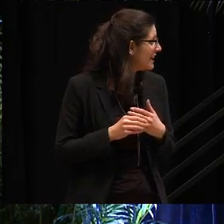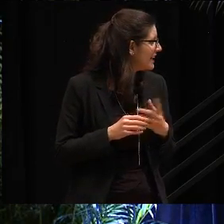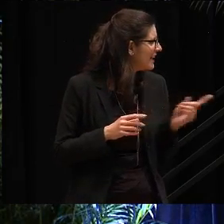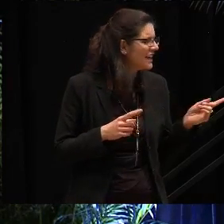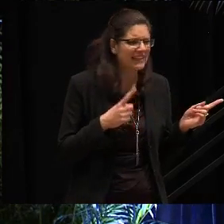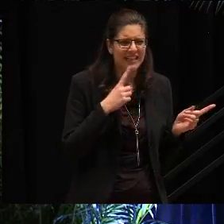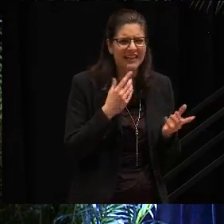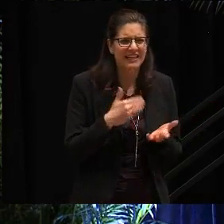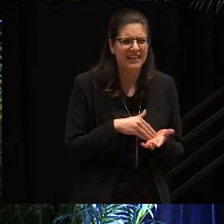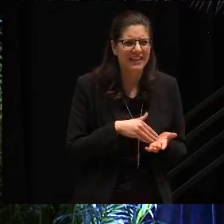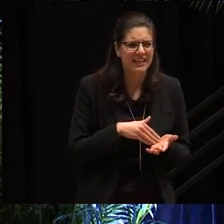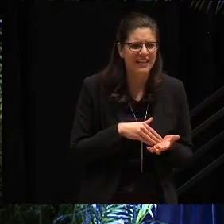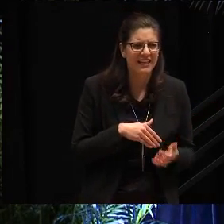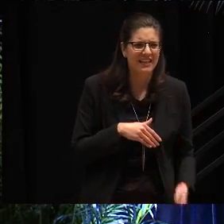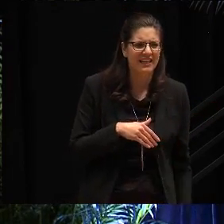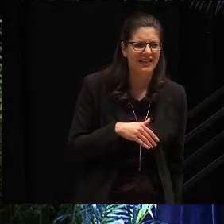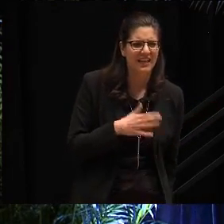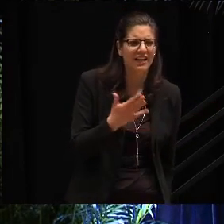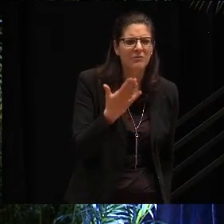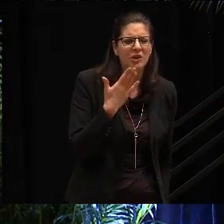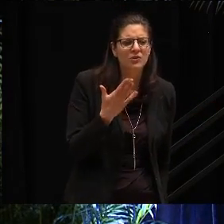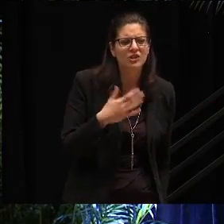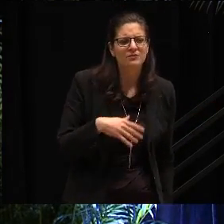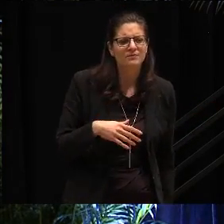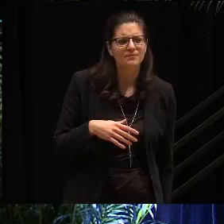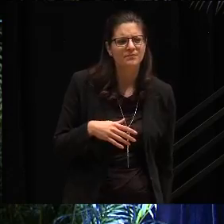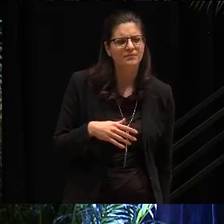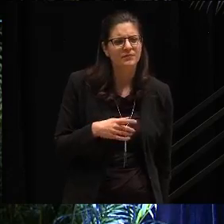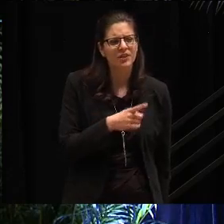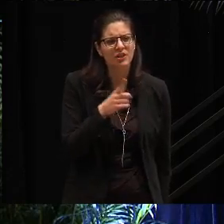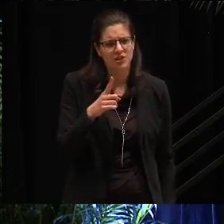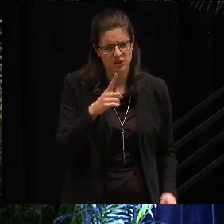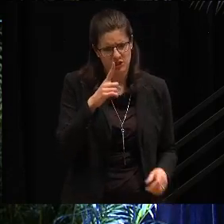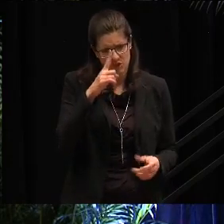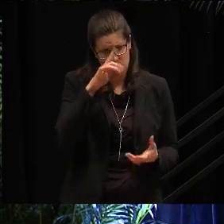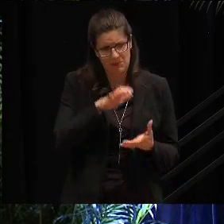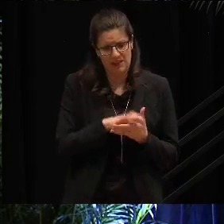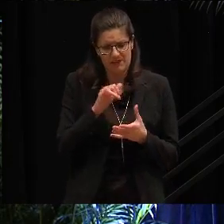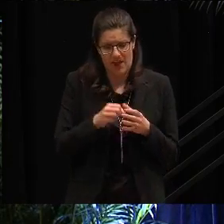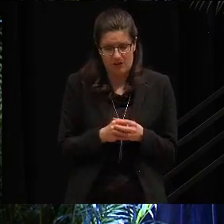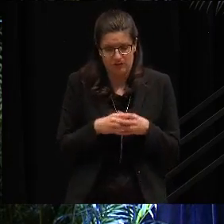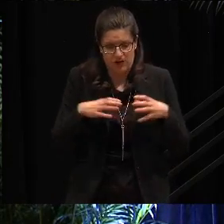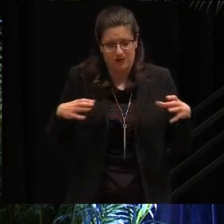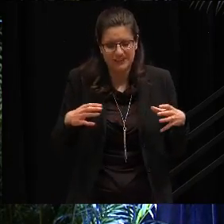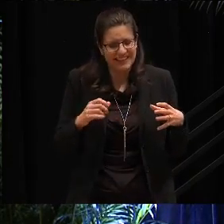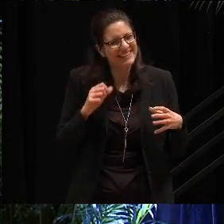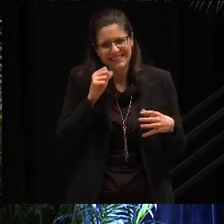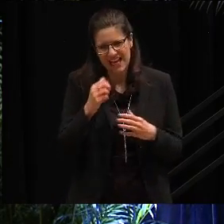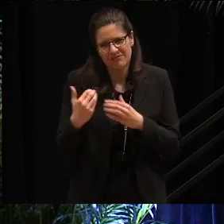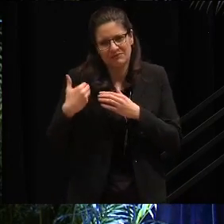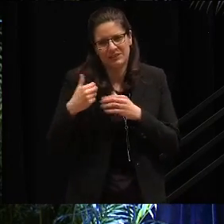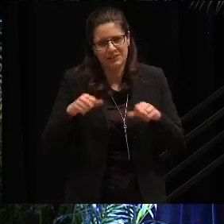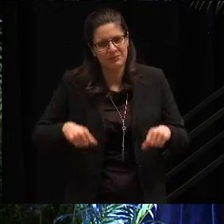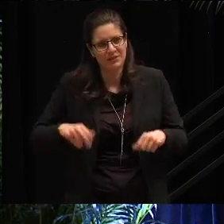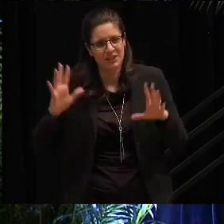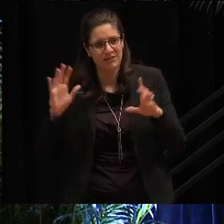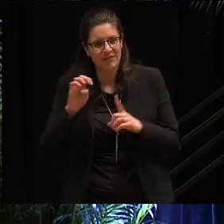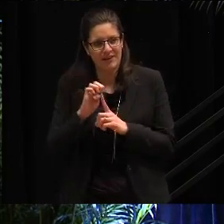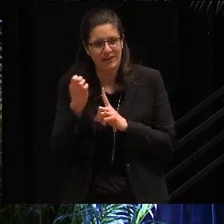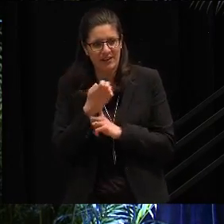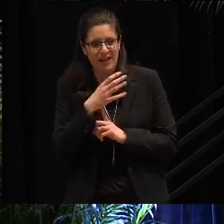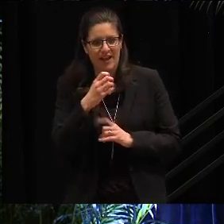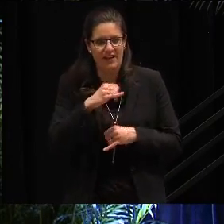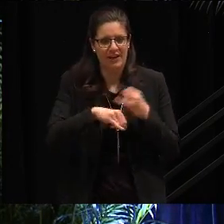Could you speak a little closer to the mic? Do you believe the growth has come at an irresponsible sacrifice of environmentalism and